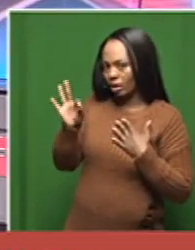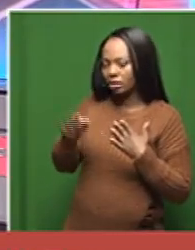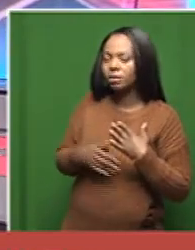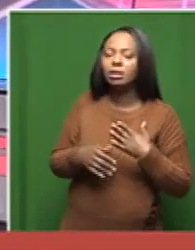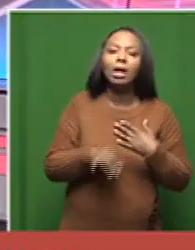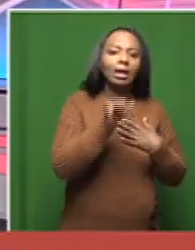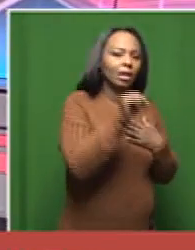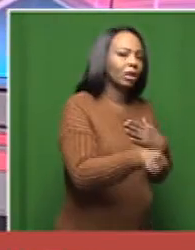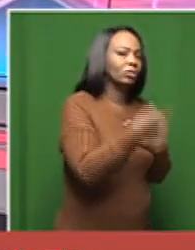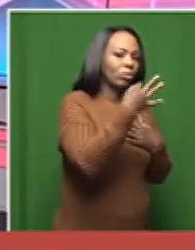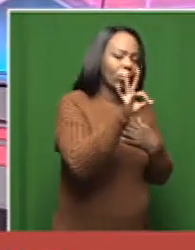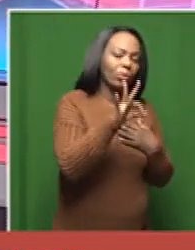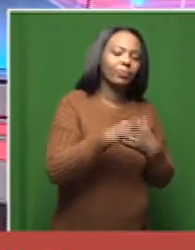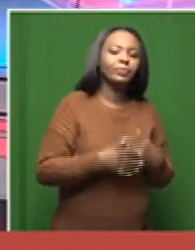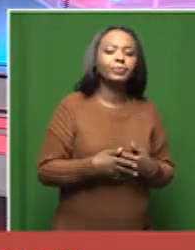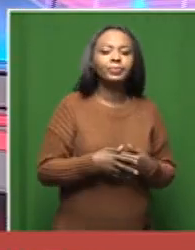The way it works is that the